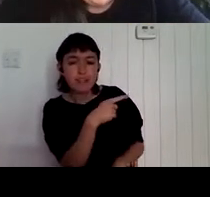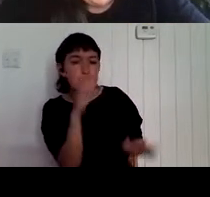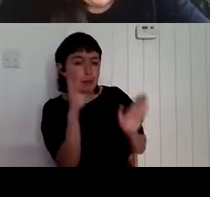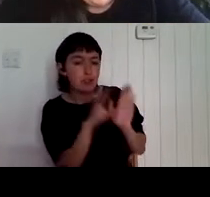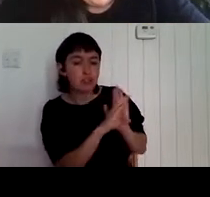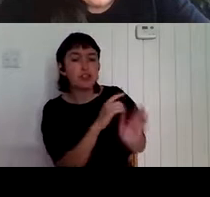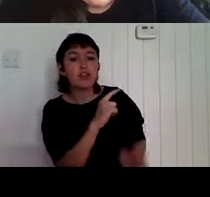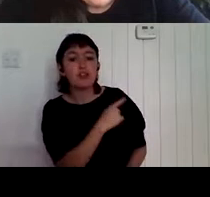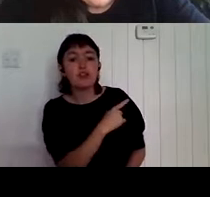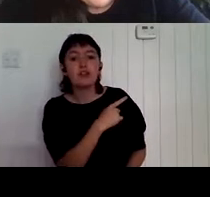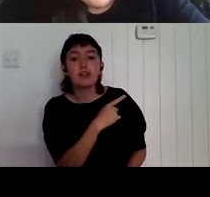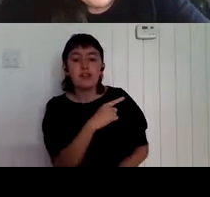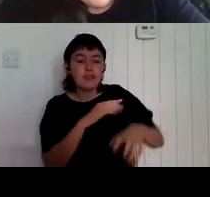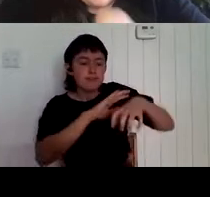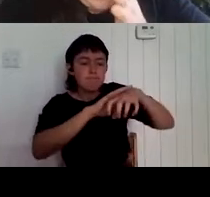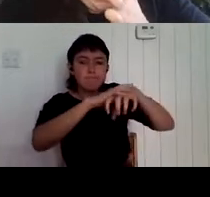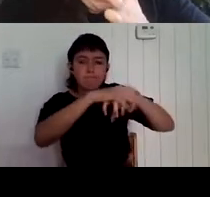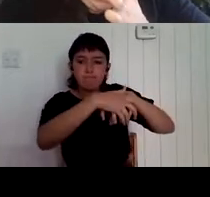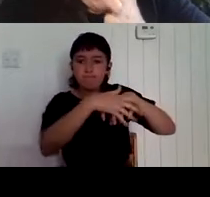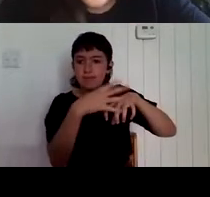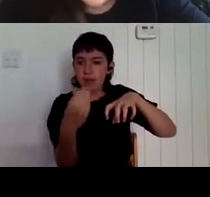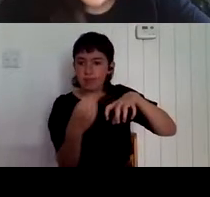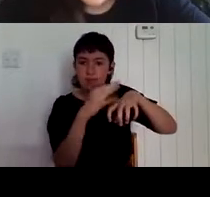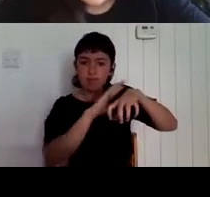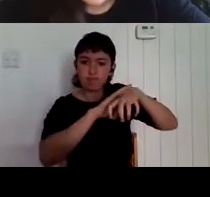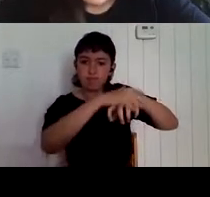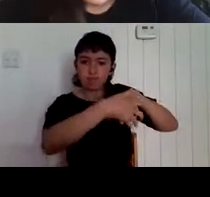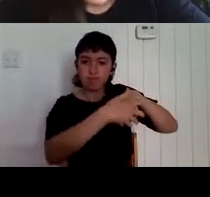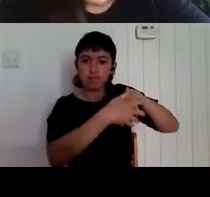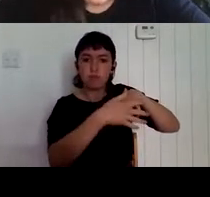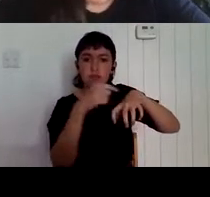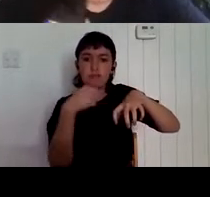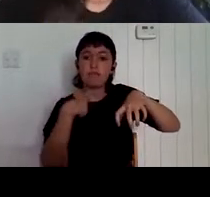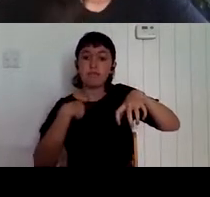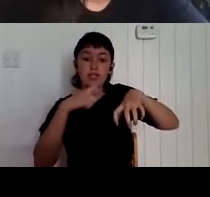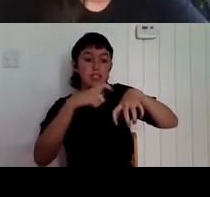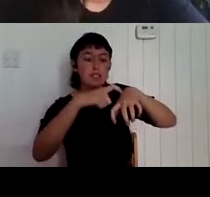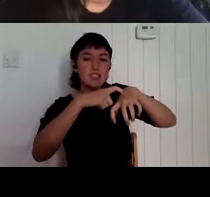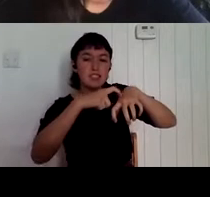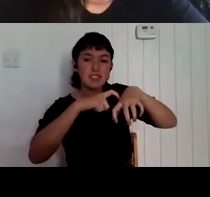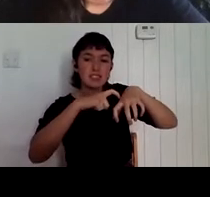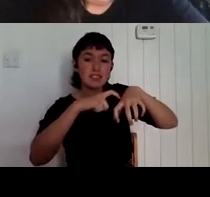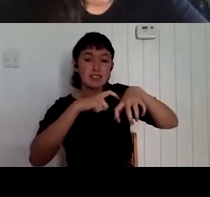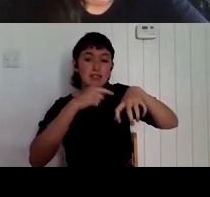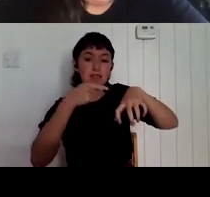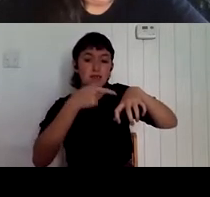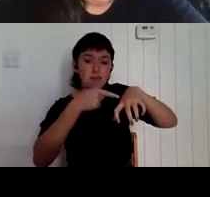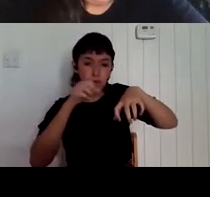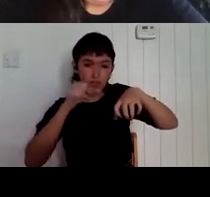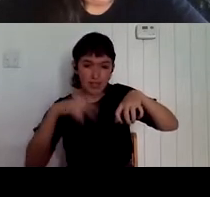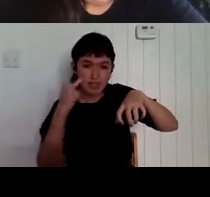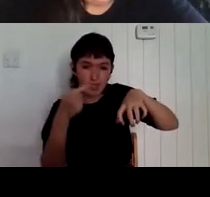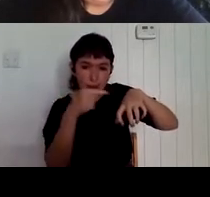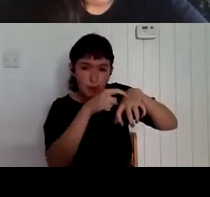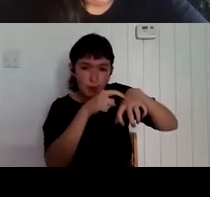jellyfish now. This is on the X umbrella. I've made a little scratch. This is where the scratch is. You can see there's a